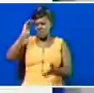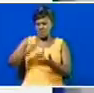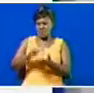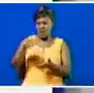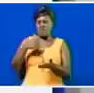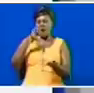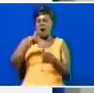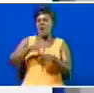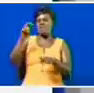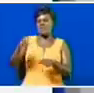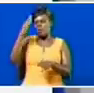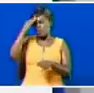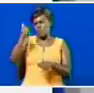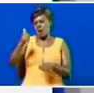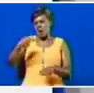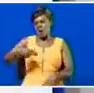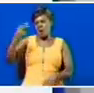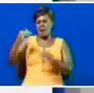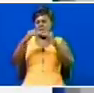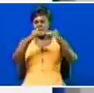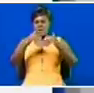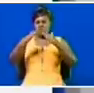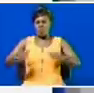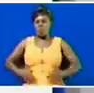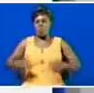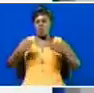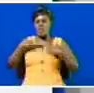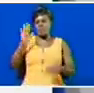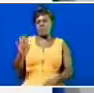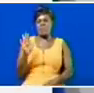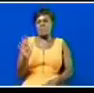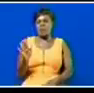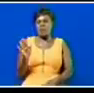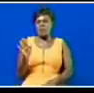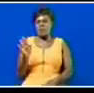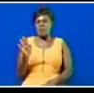unfair advantage because of the high levels of naturally occurring testosterone in her body.